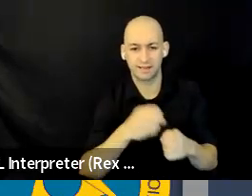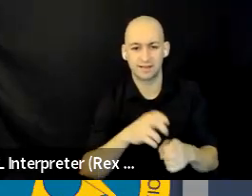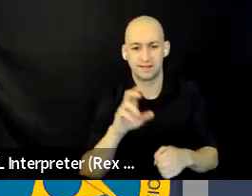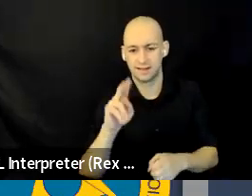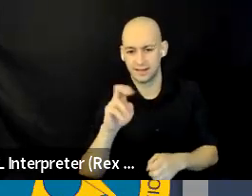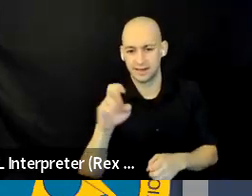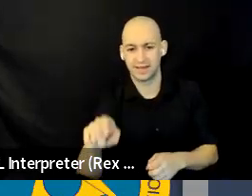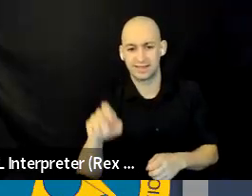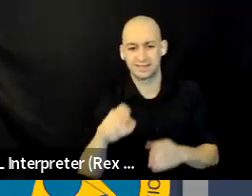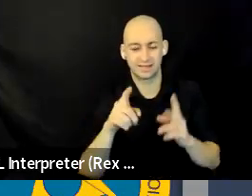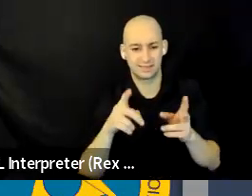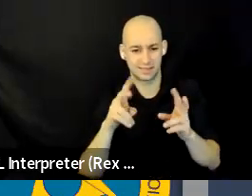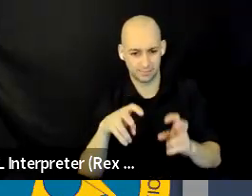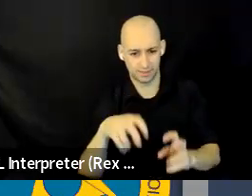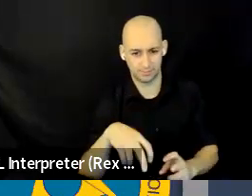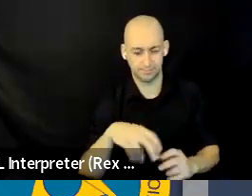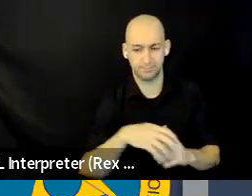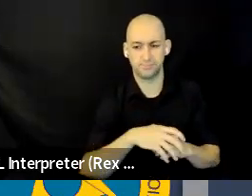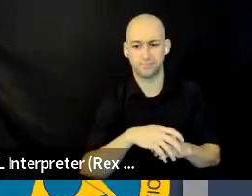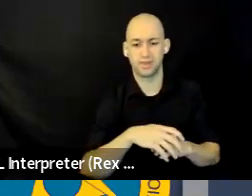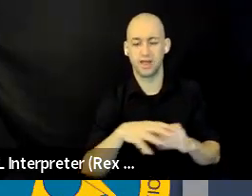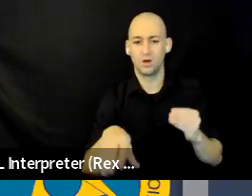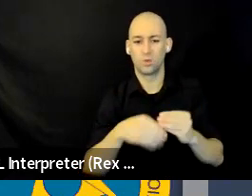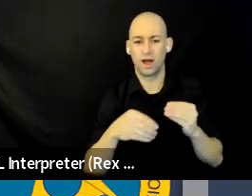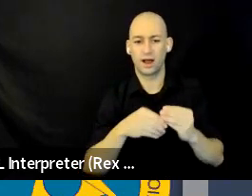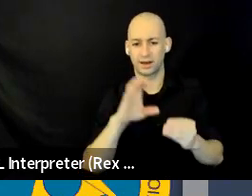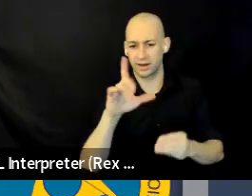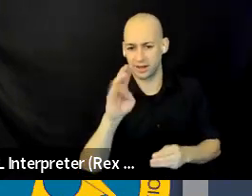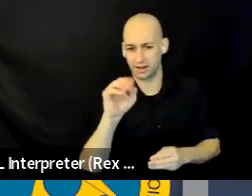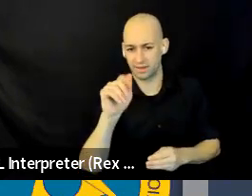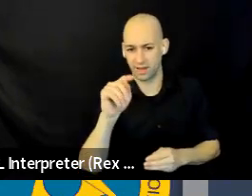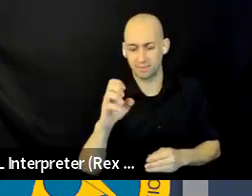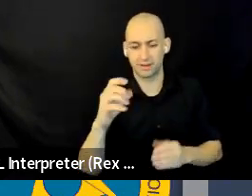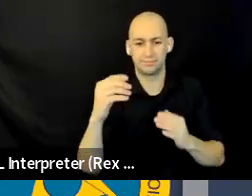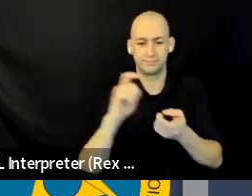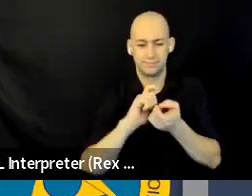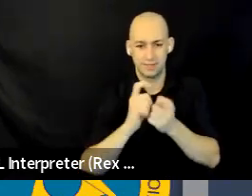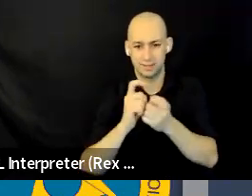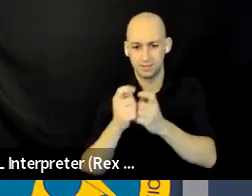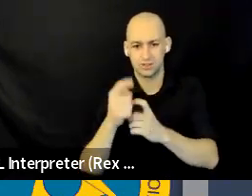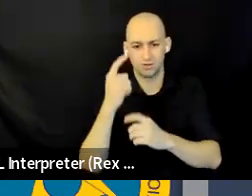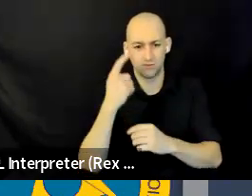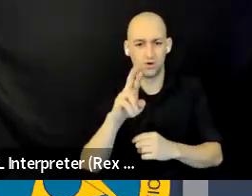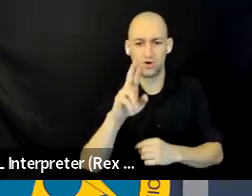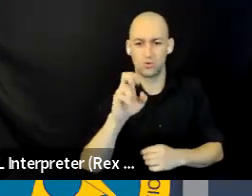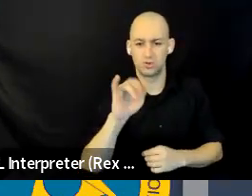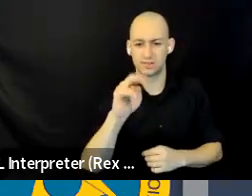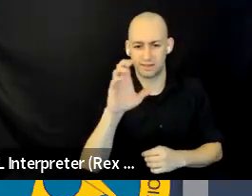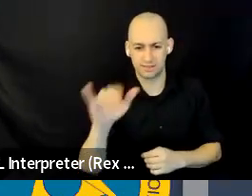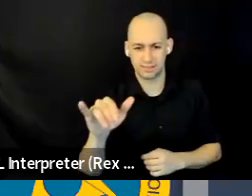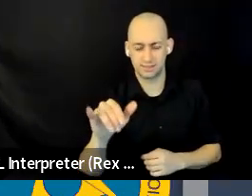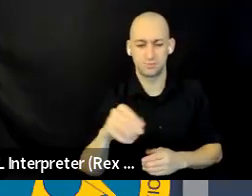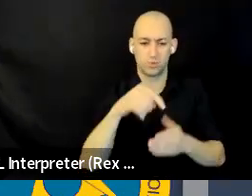this next edition because we are adding climate adaptation and resiliency. We are doing a deeper dive into